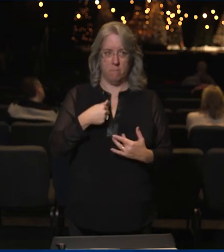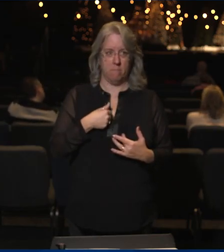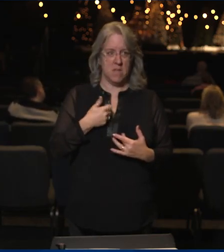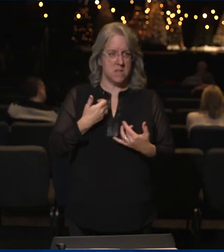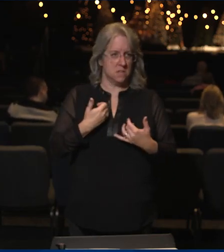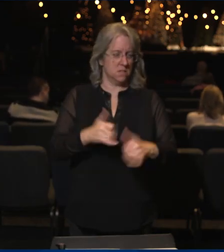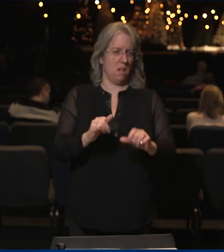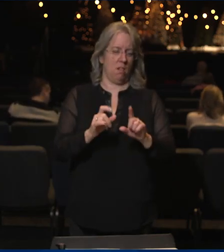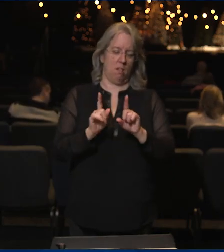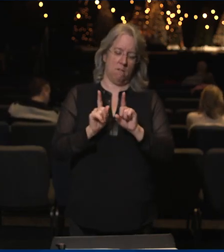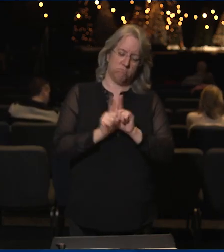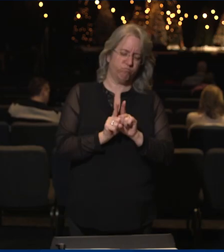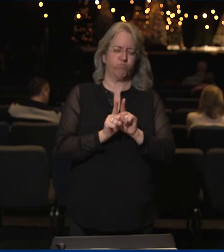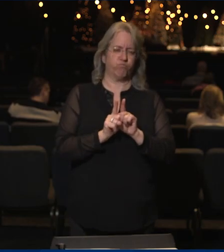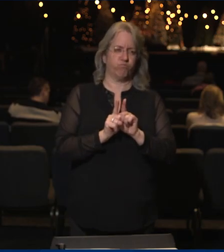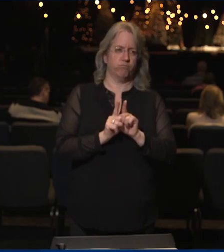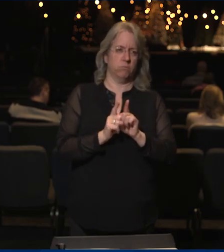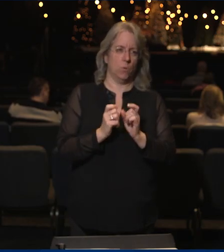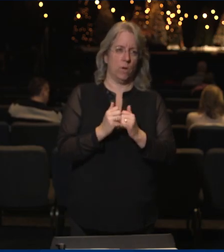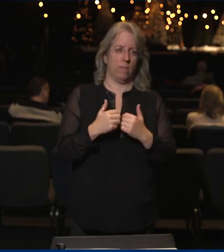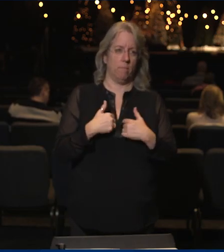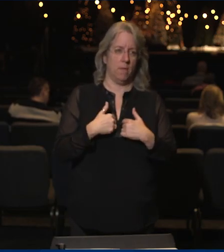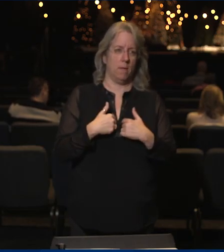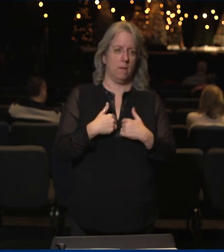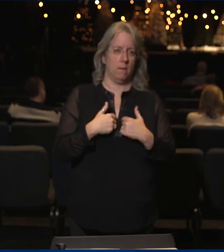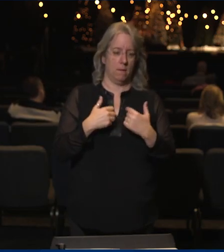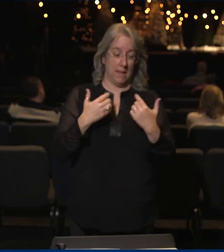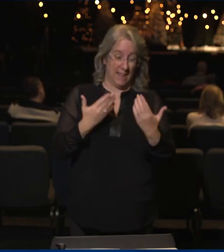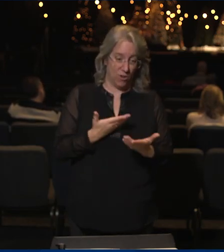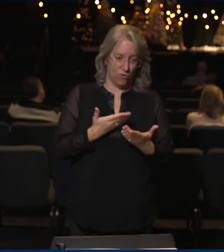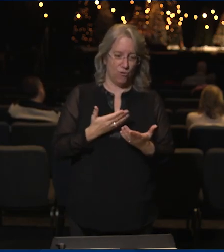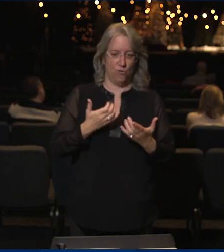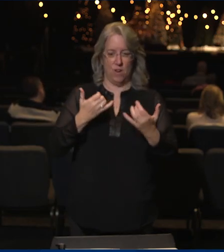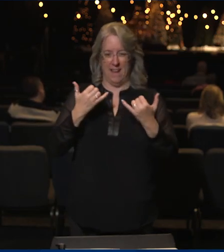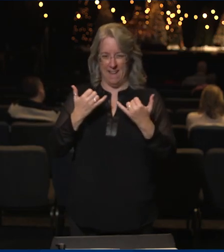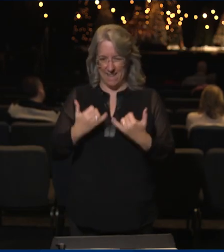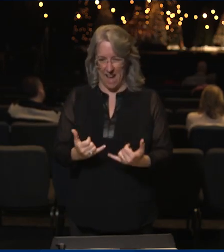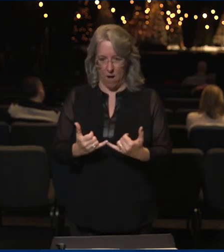me, even here, even now. Amen.